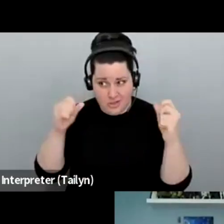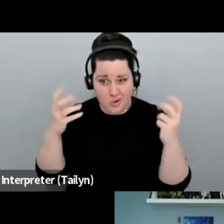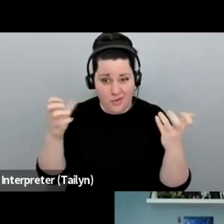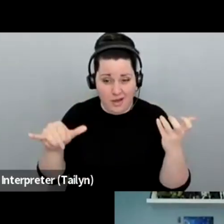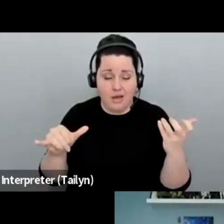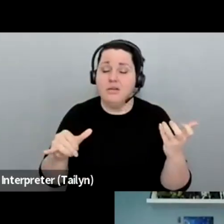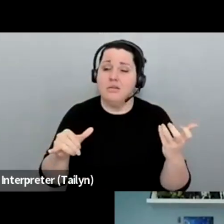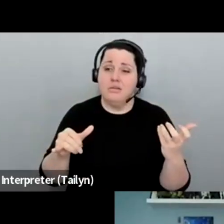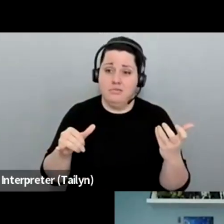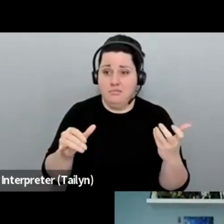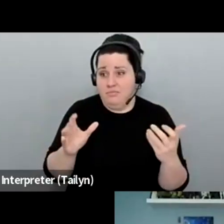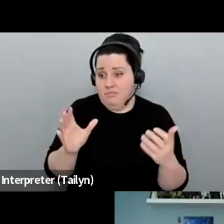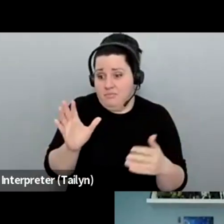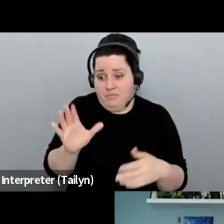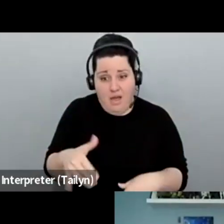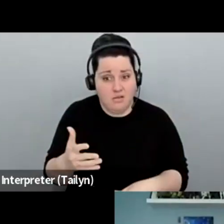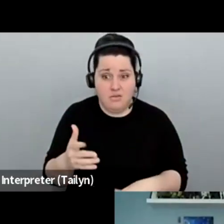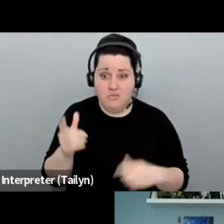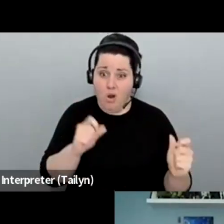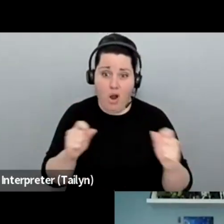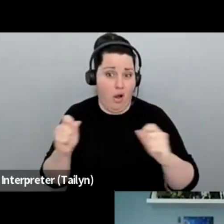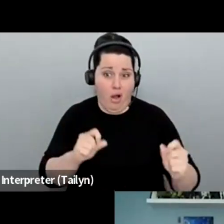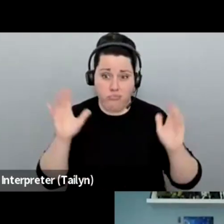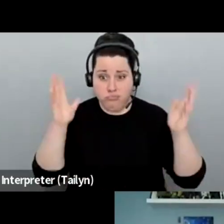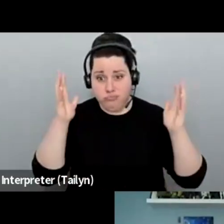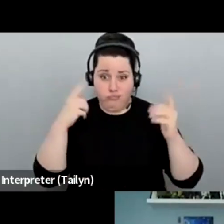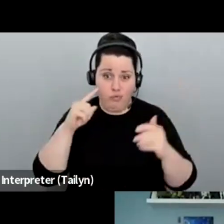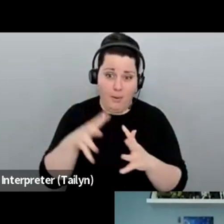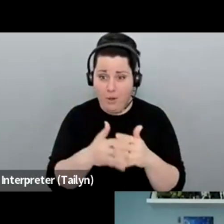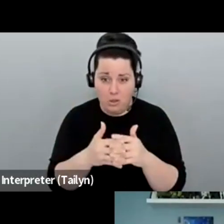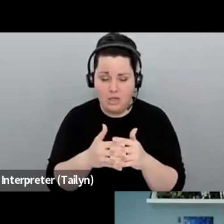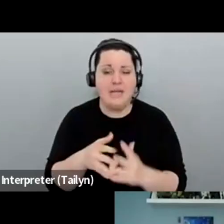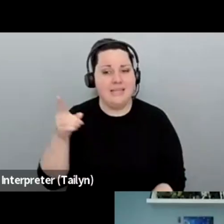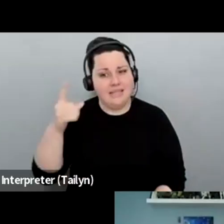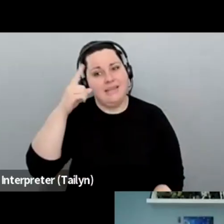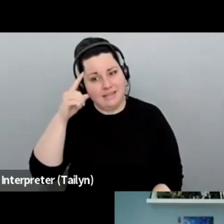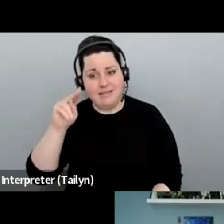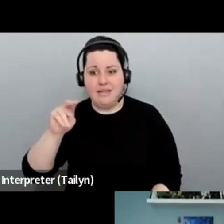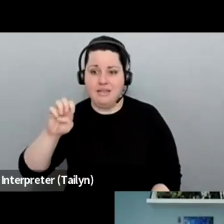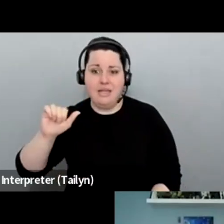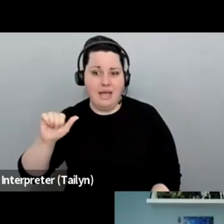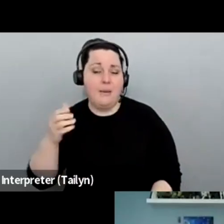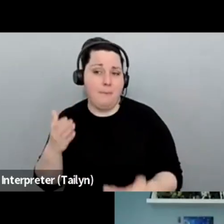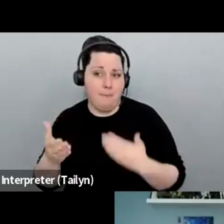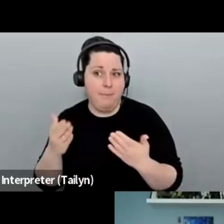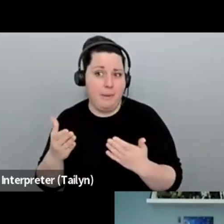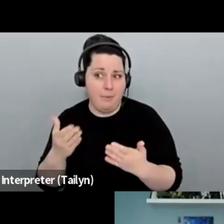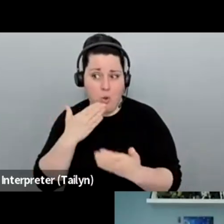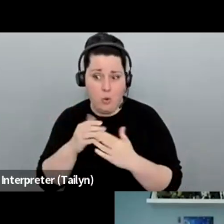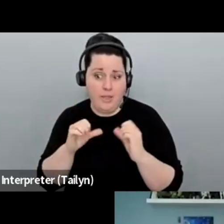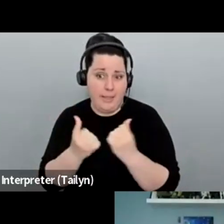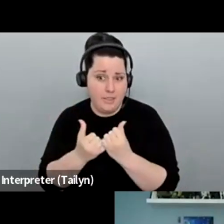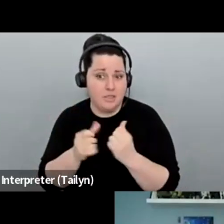And that's basically just rah, rah, hooray, America. And he thinks that the NEA might be a good agency